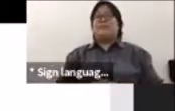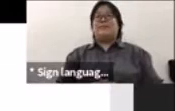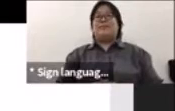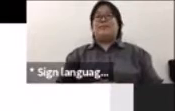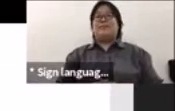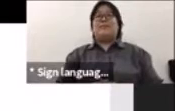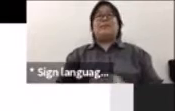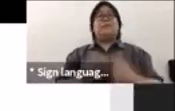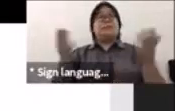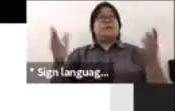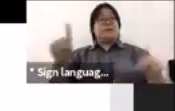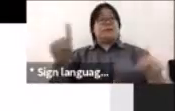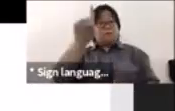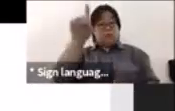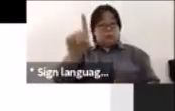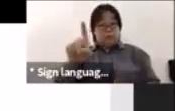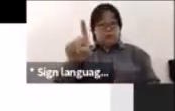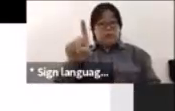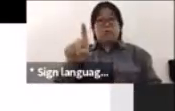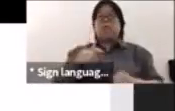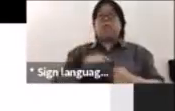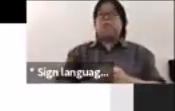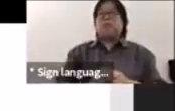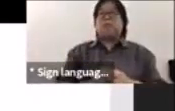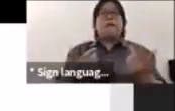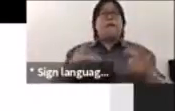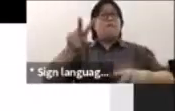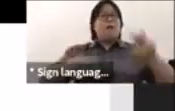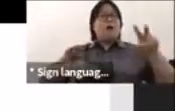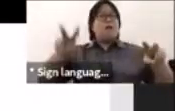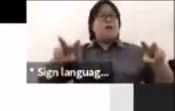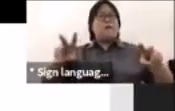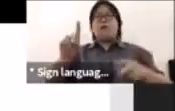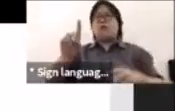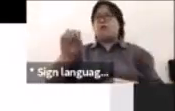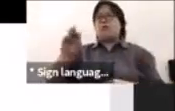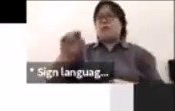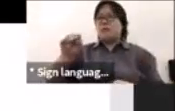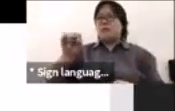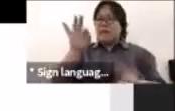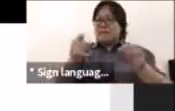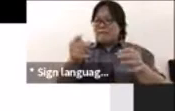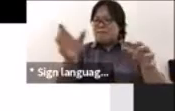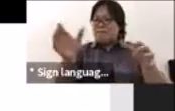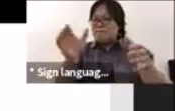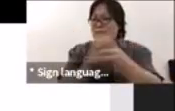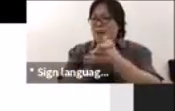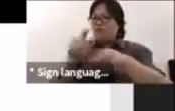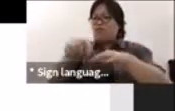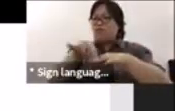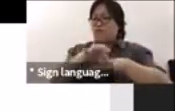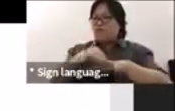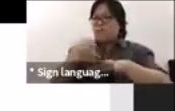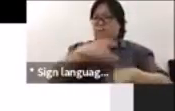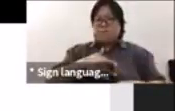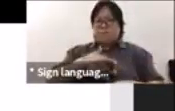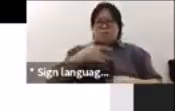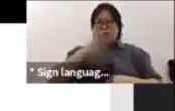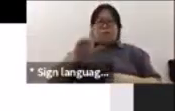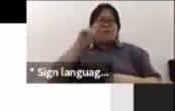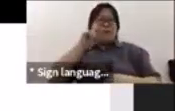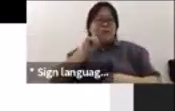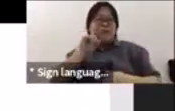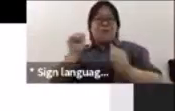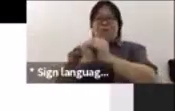So the question, the outcome variable, the main question is that if you are married, do you feel sexual relationship with your partner